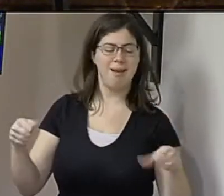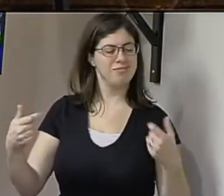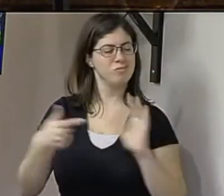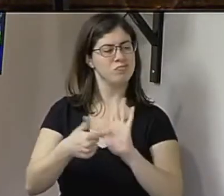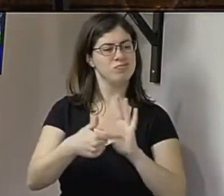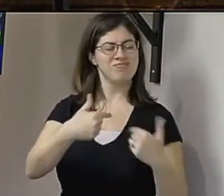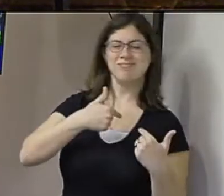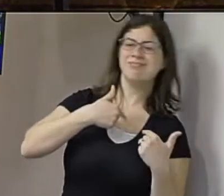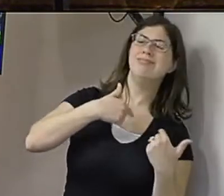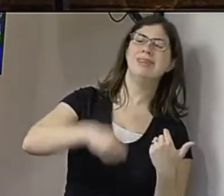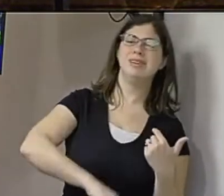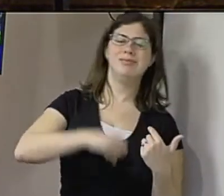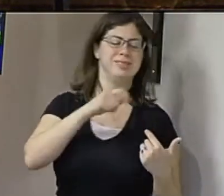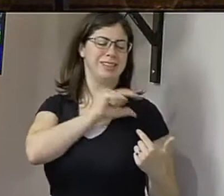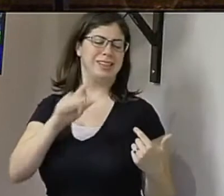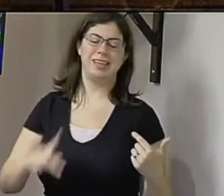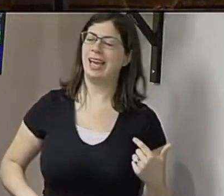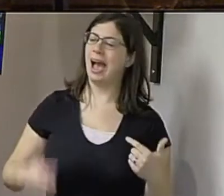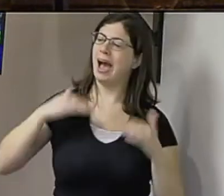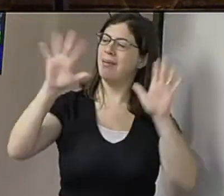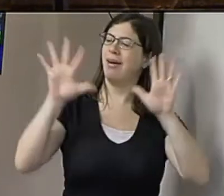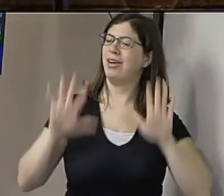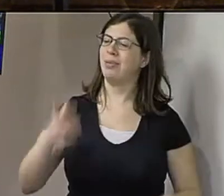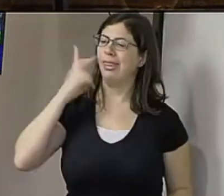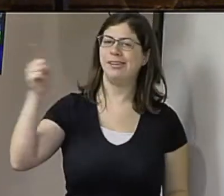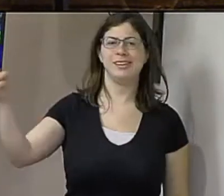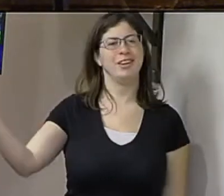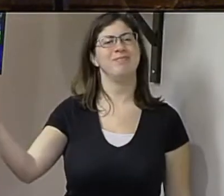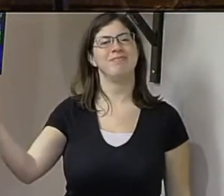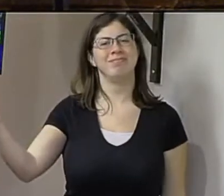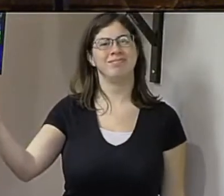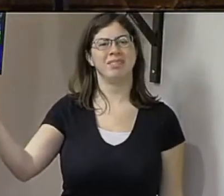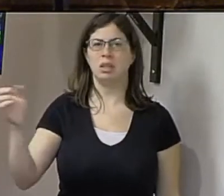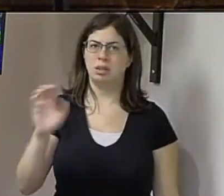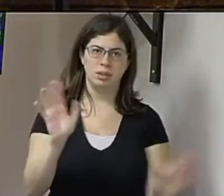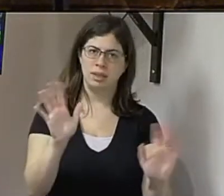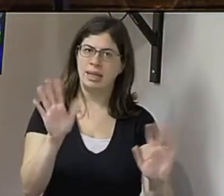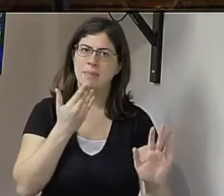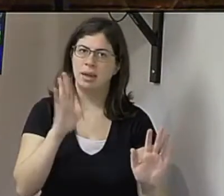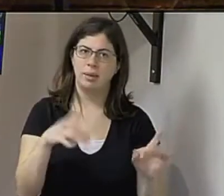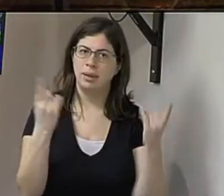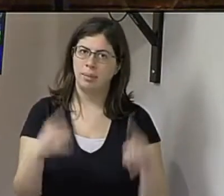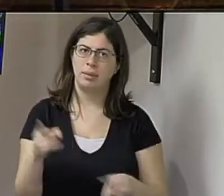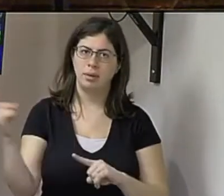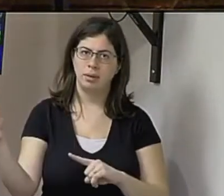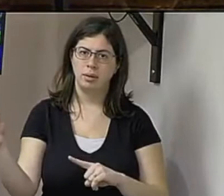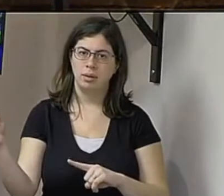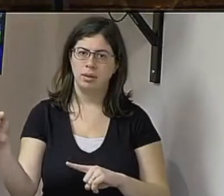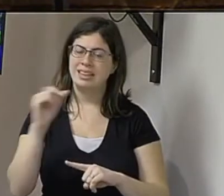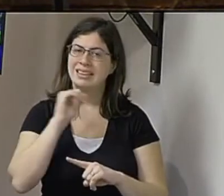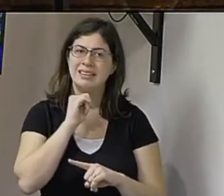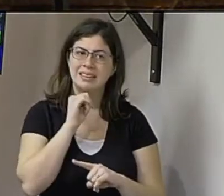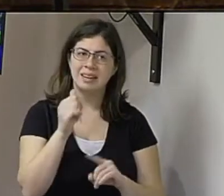his, you know, how here's how amazing of a king I am. Everybody look at this, right? It's a really gross thing that's going on. This is not the